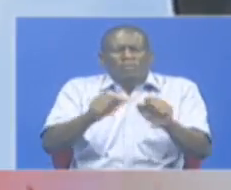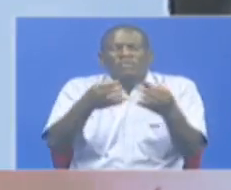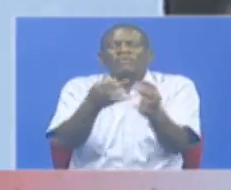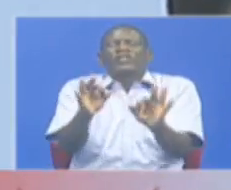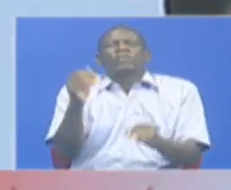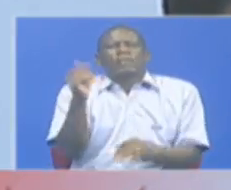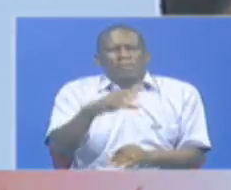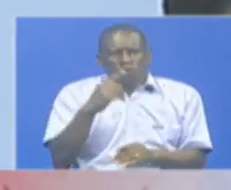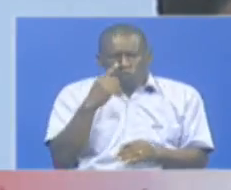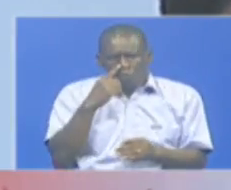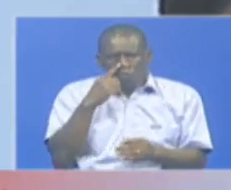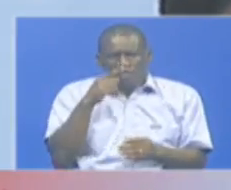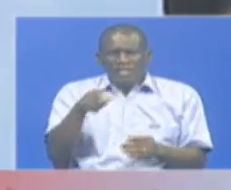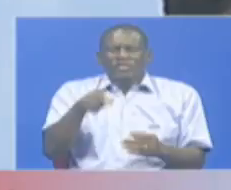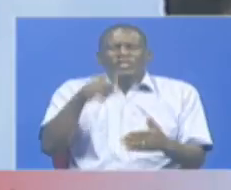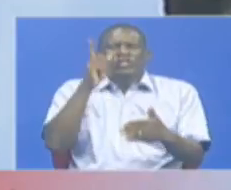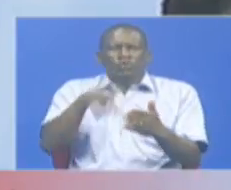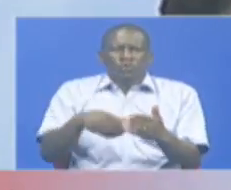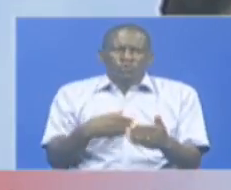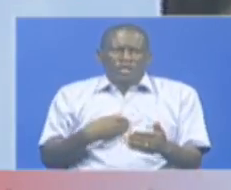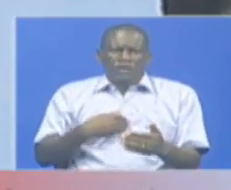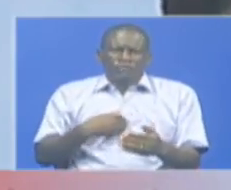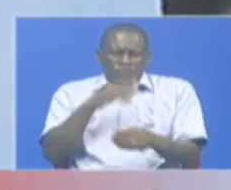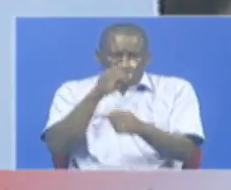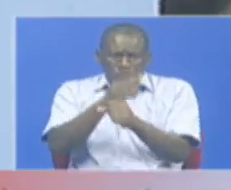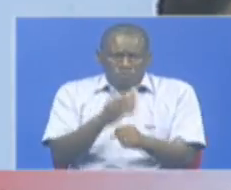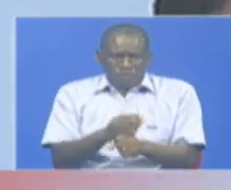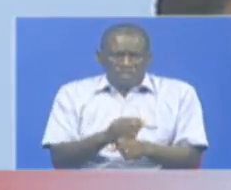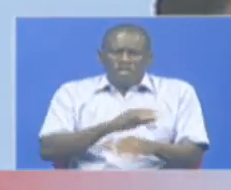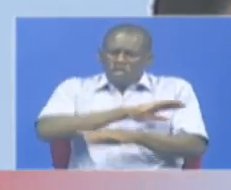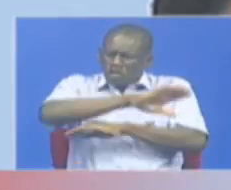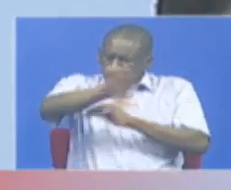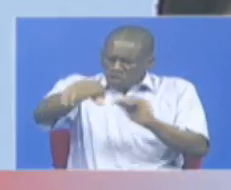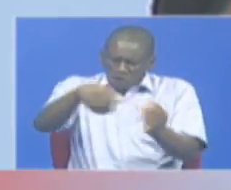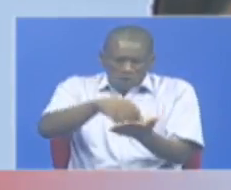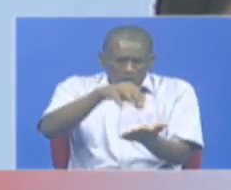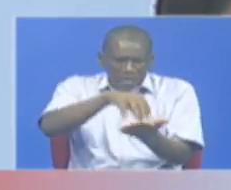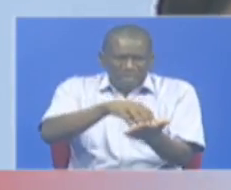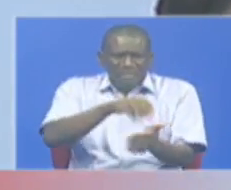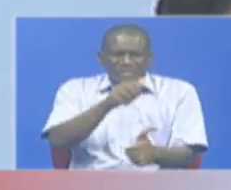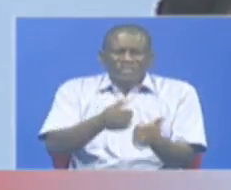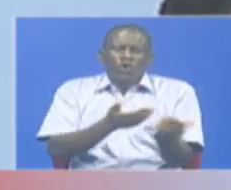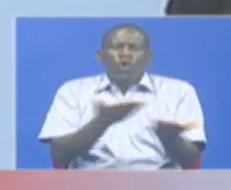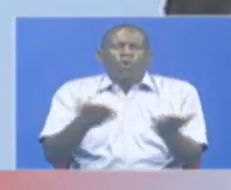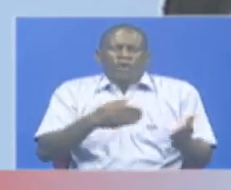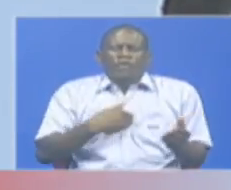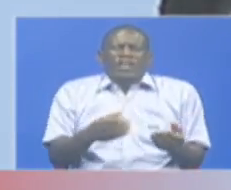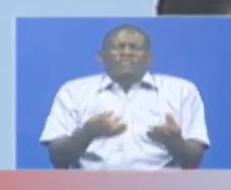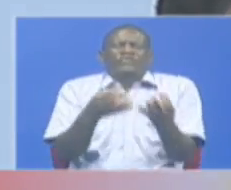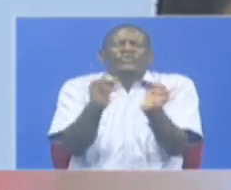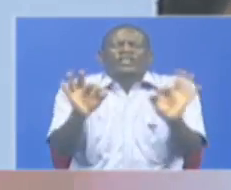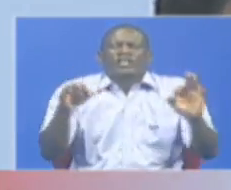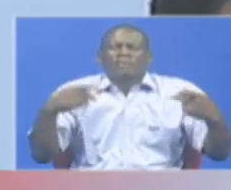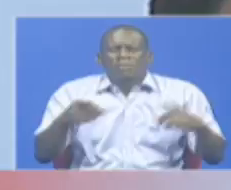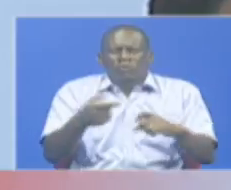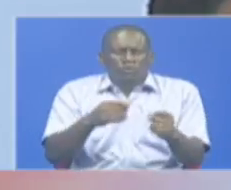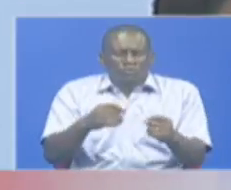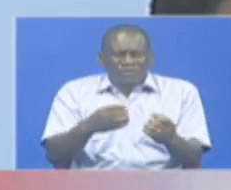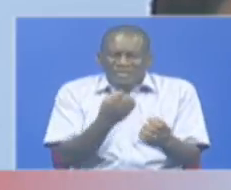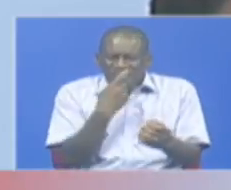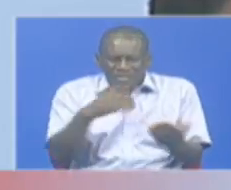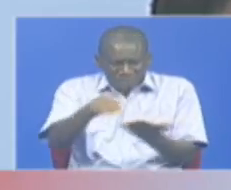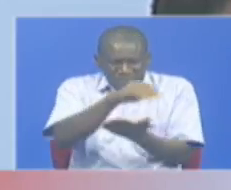And that is what we have deployed in all cases where we have released patients from the treatment